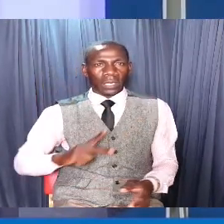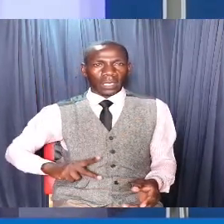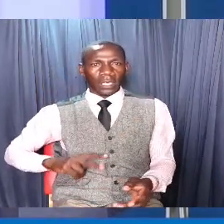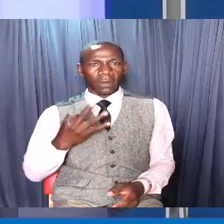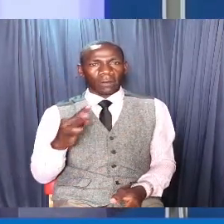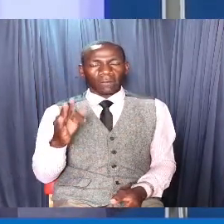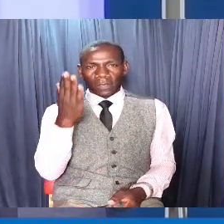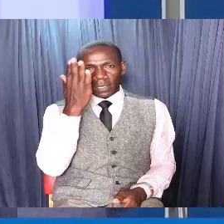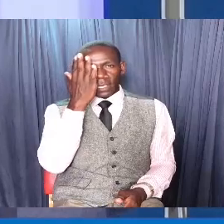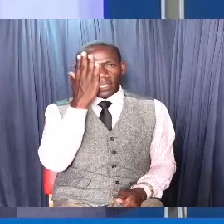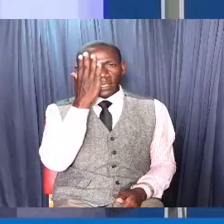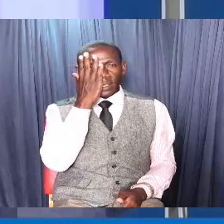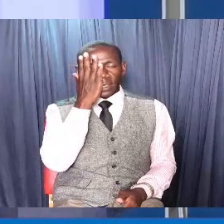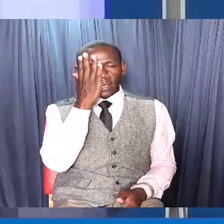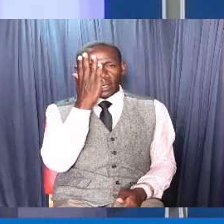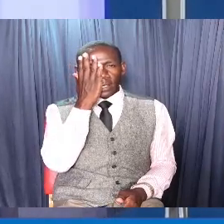Israel.